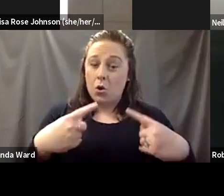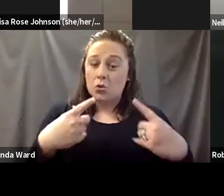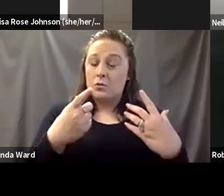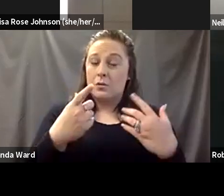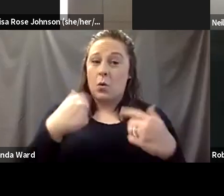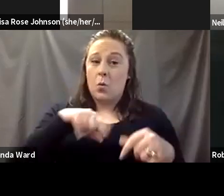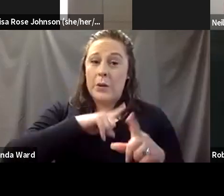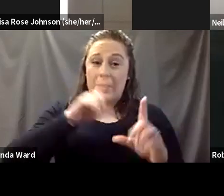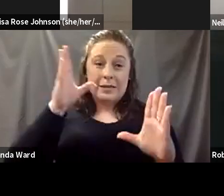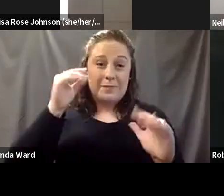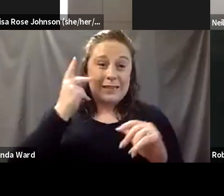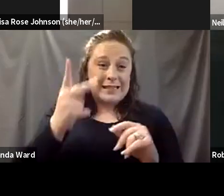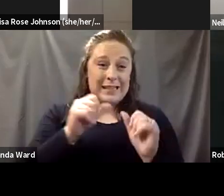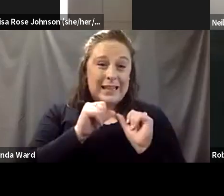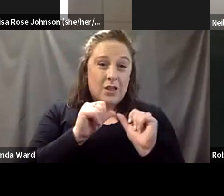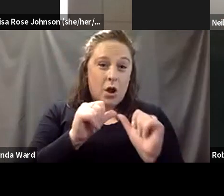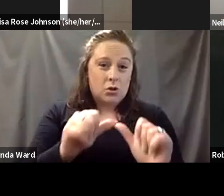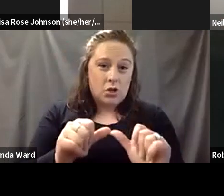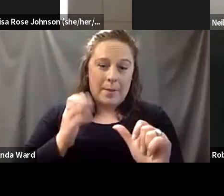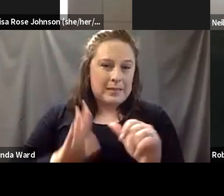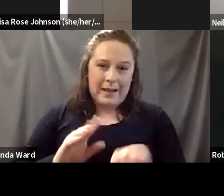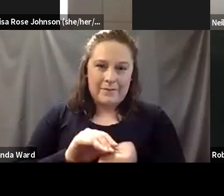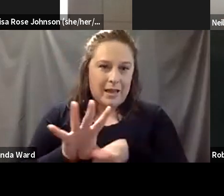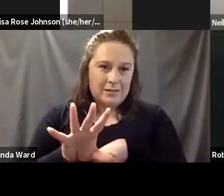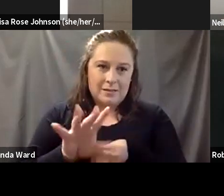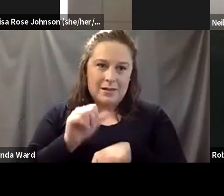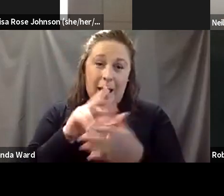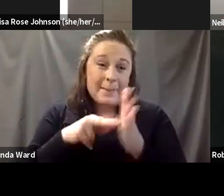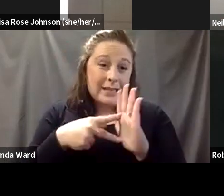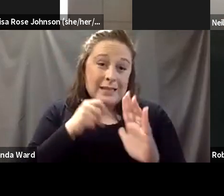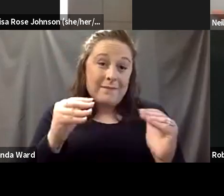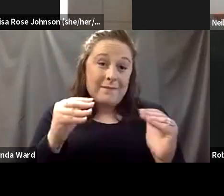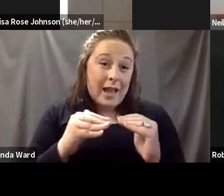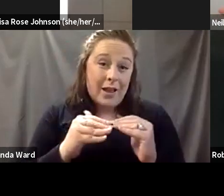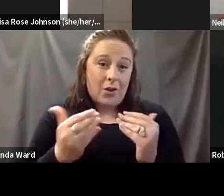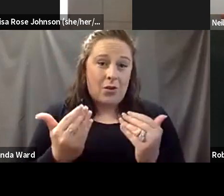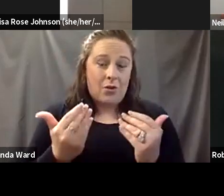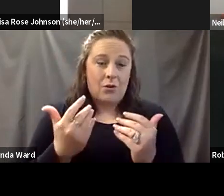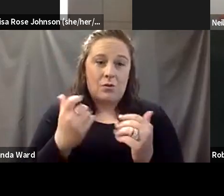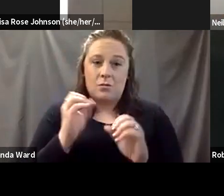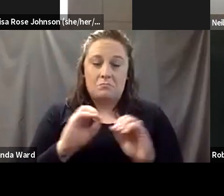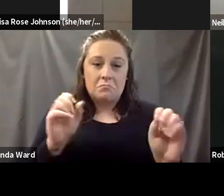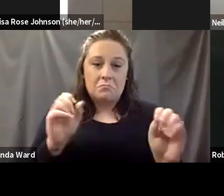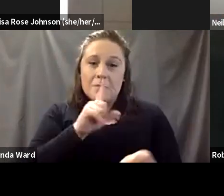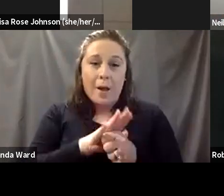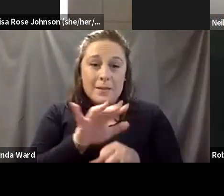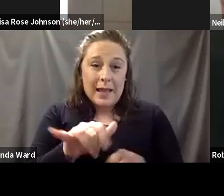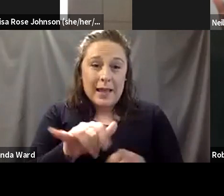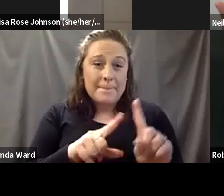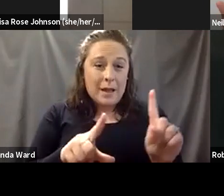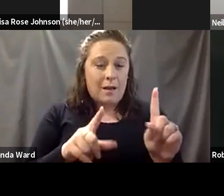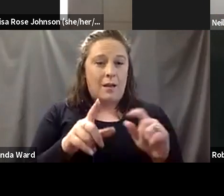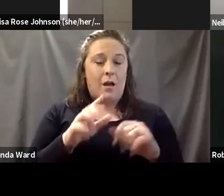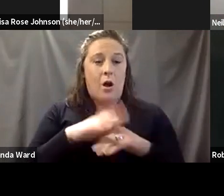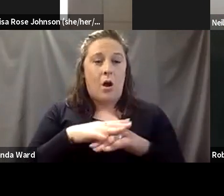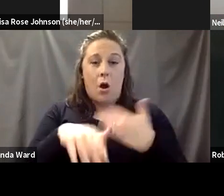see long-term side effects. That doesn't mean that it's not there. None of us can promise that, but based on all the